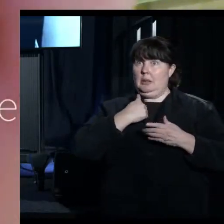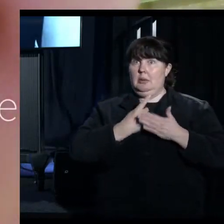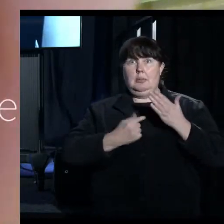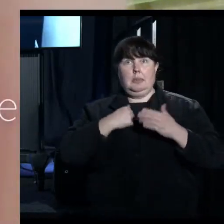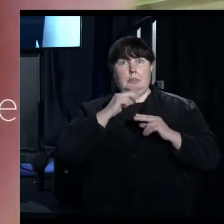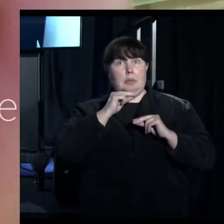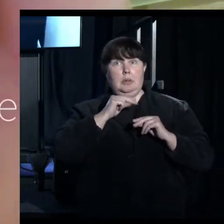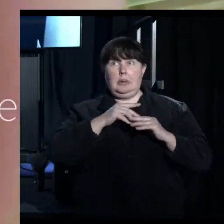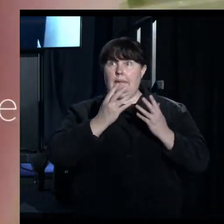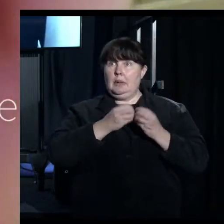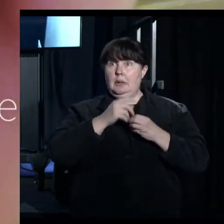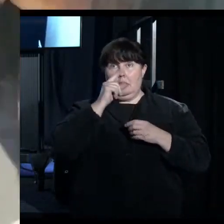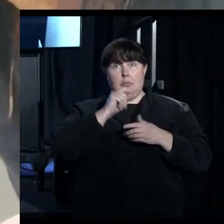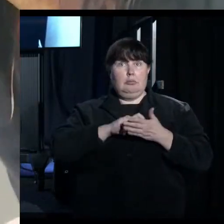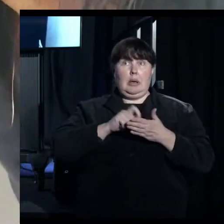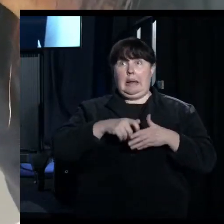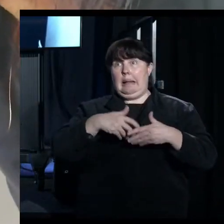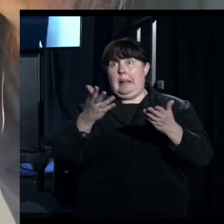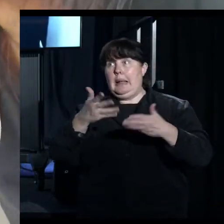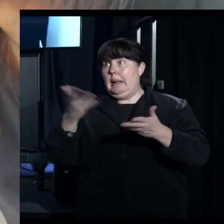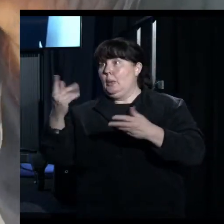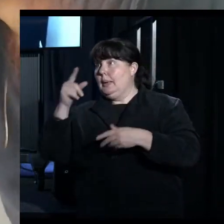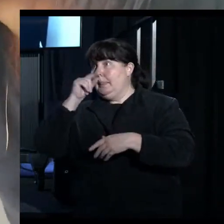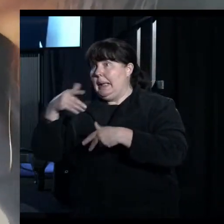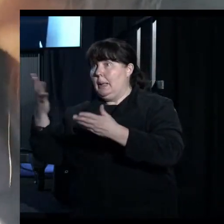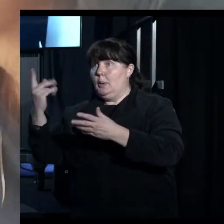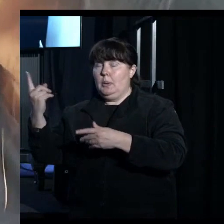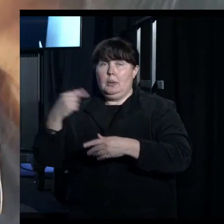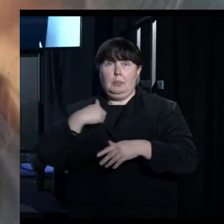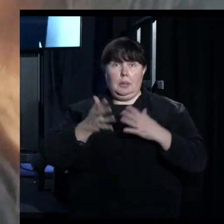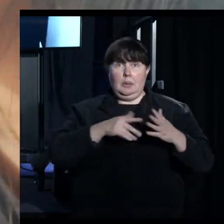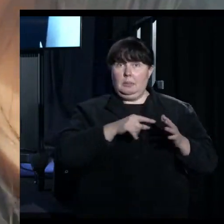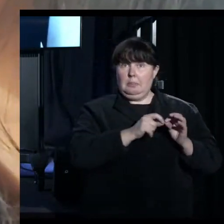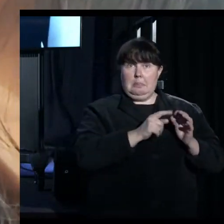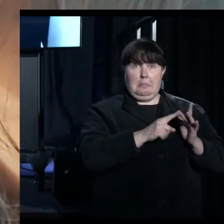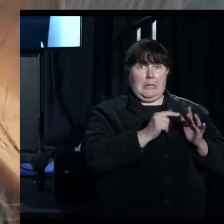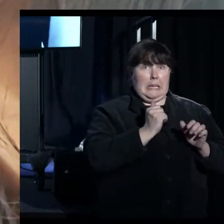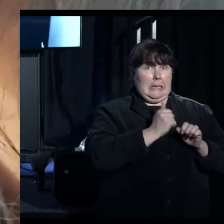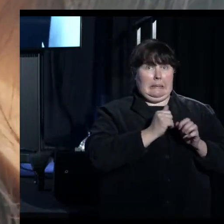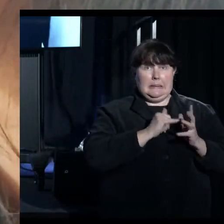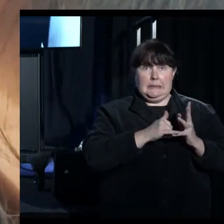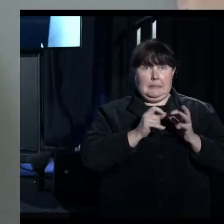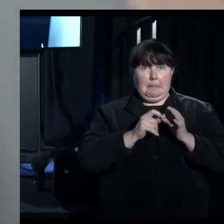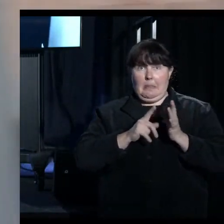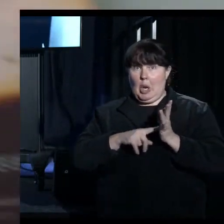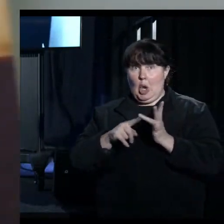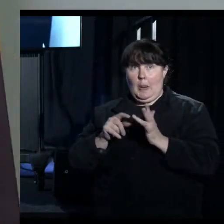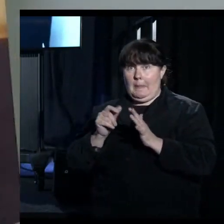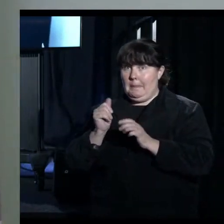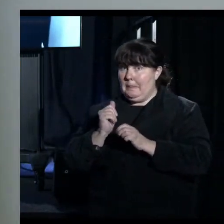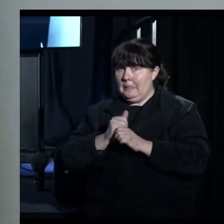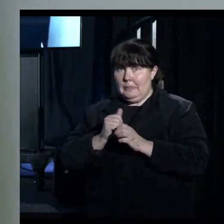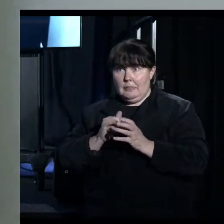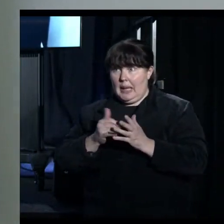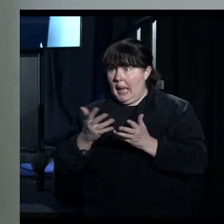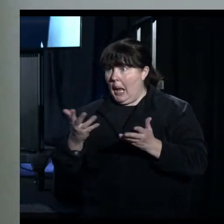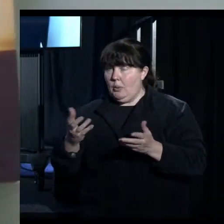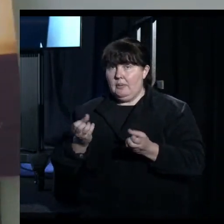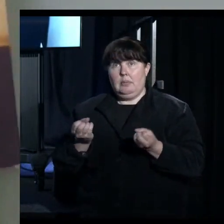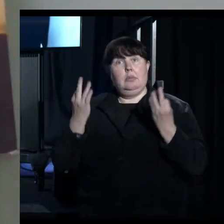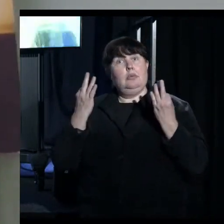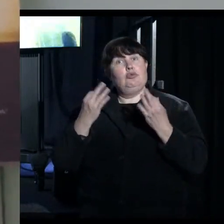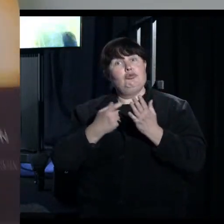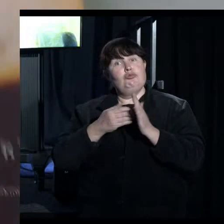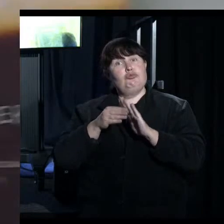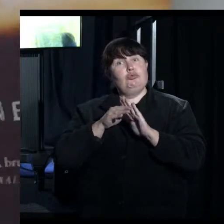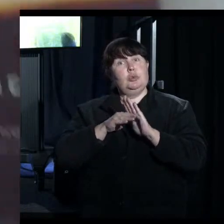in this world, don't we? Or else we're all just floating along doing whatever. And how win big prize and how get things done and how, like, even know stuff. And I know history and decentralise,